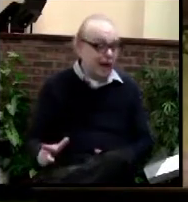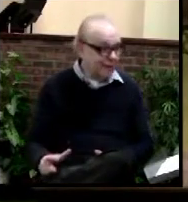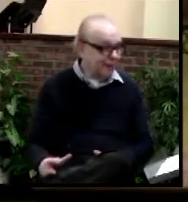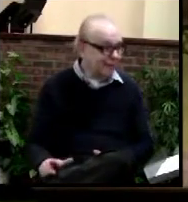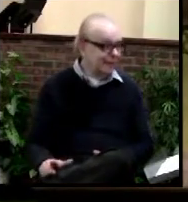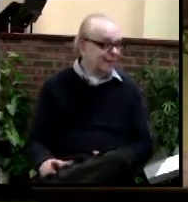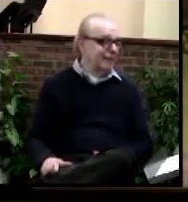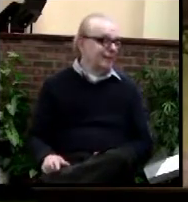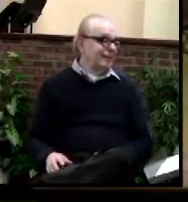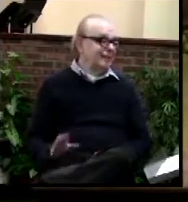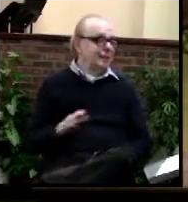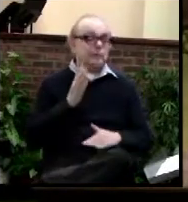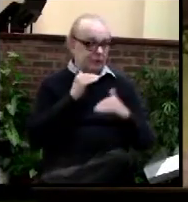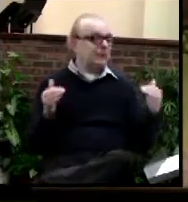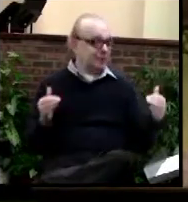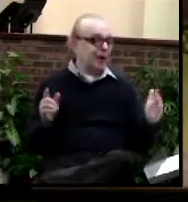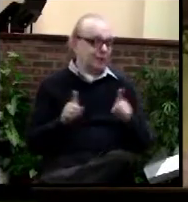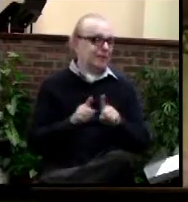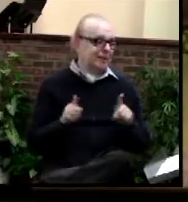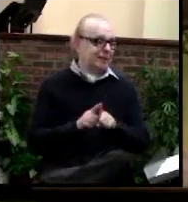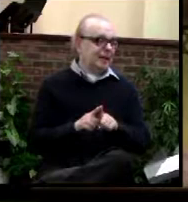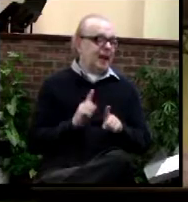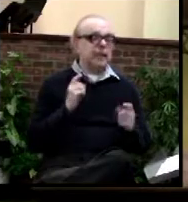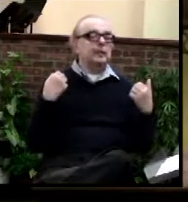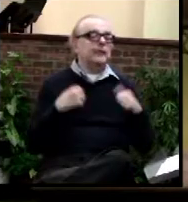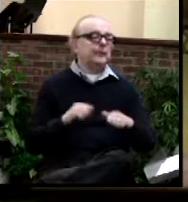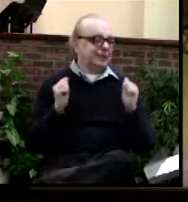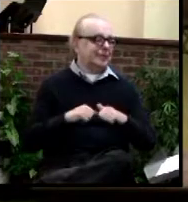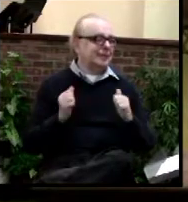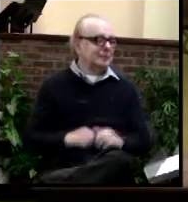There was heaven, and then there were fights.